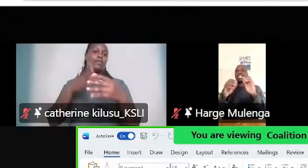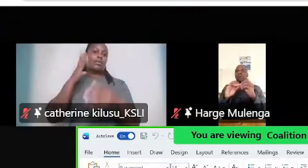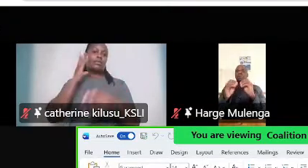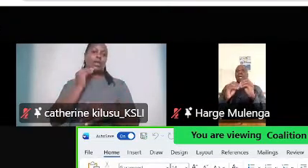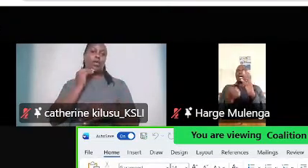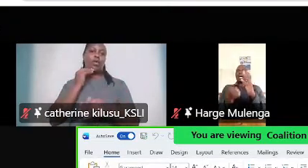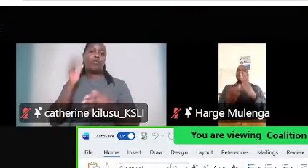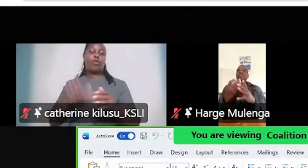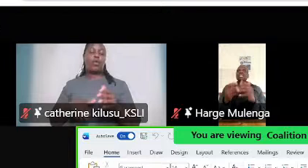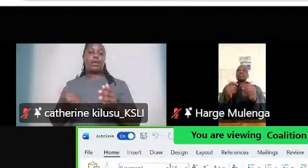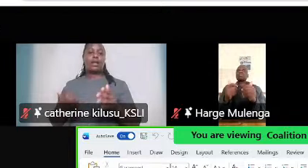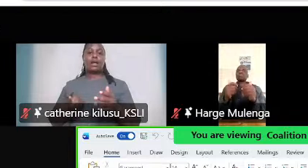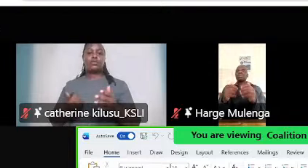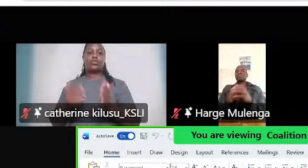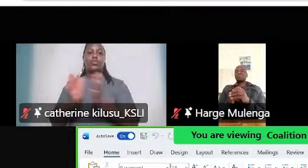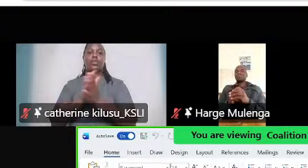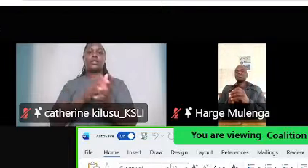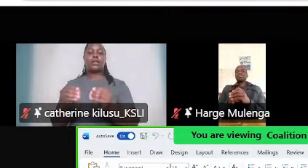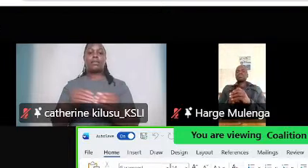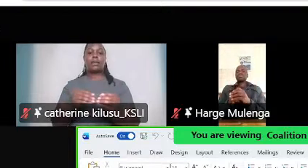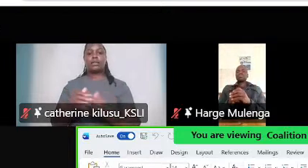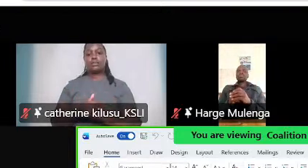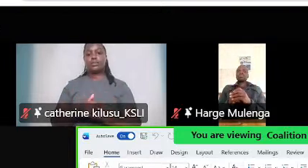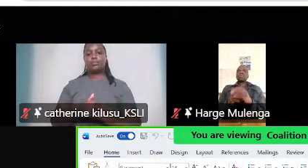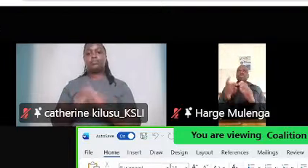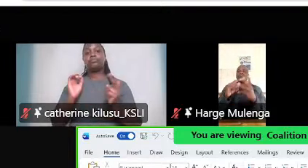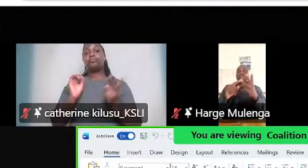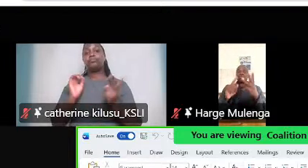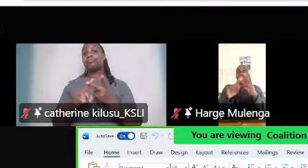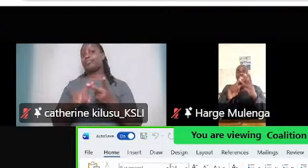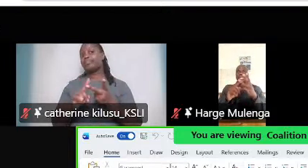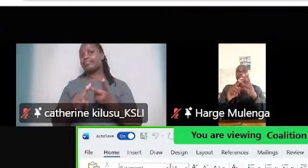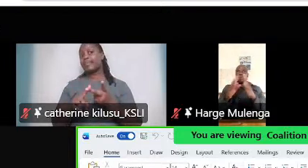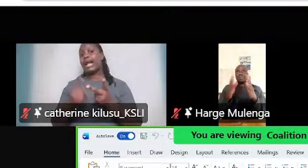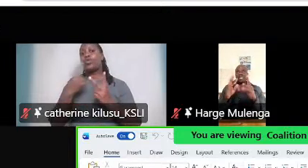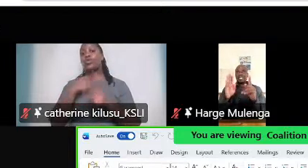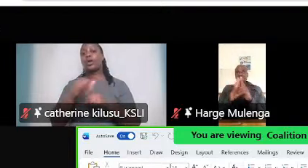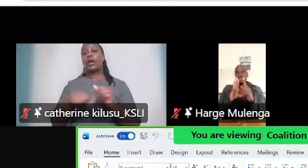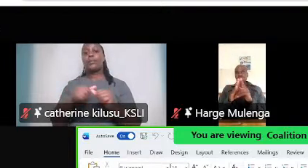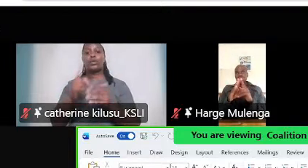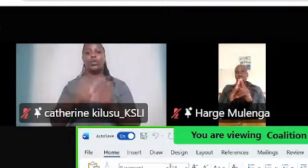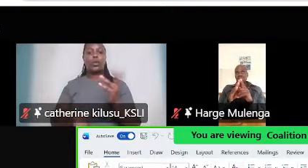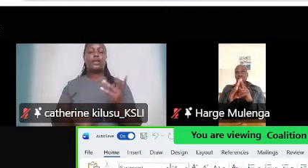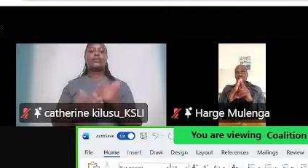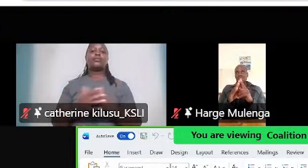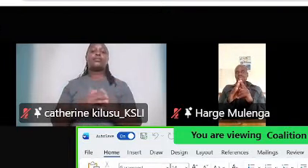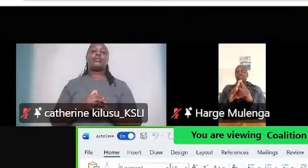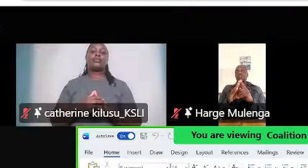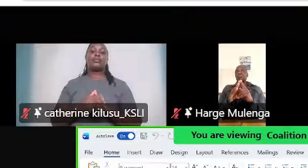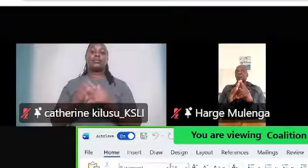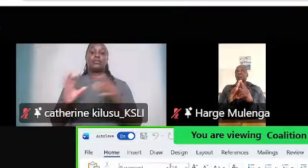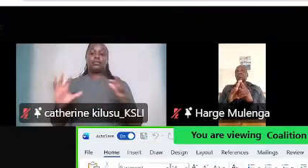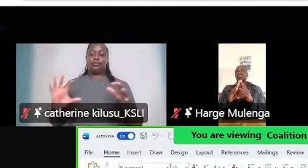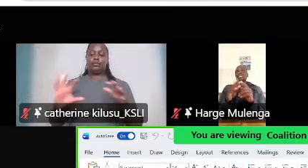disabilities. Secondly, I'd like to just speak briefly on co-creation of joint advocacy.